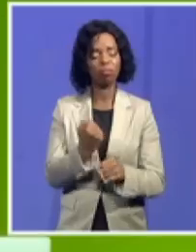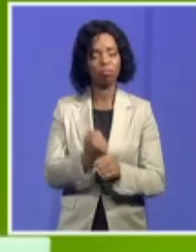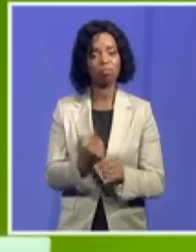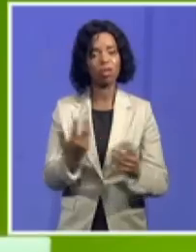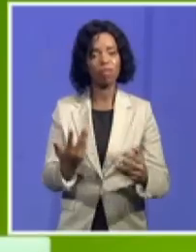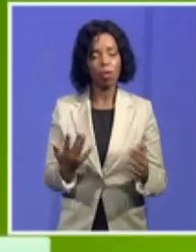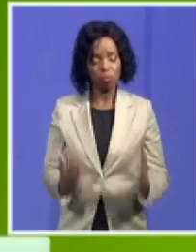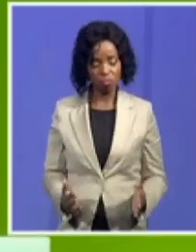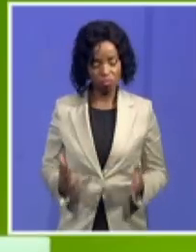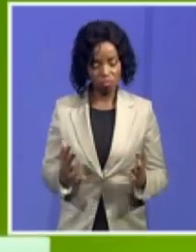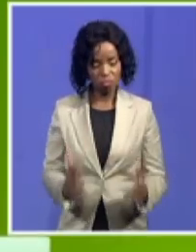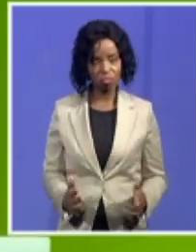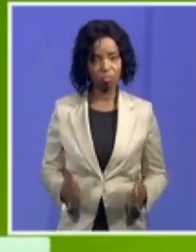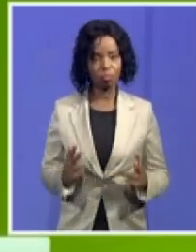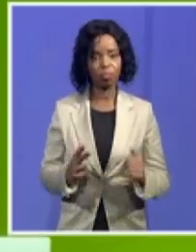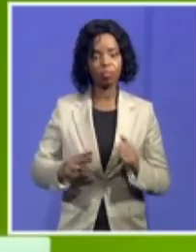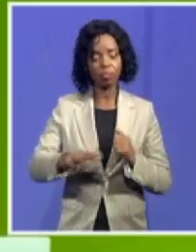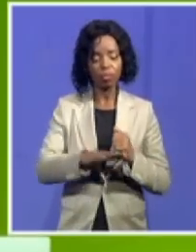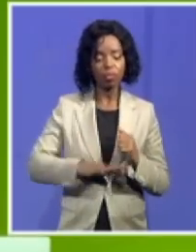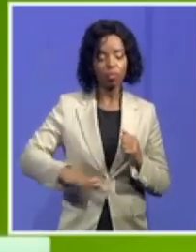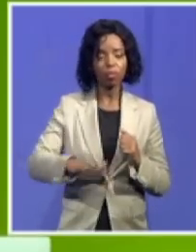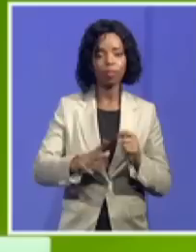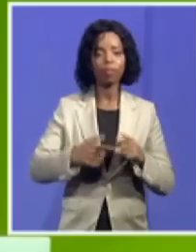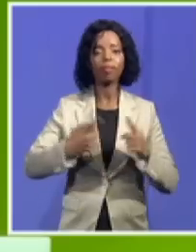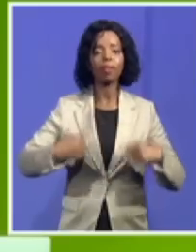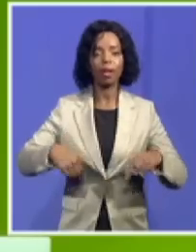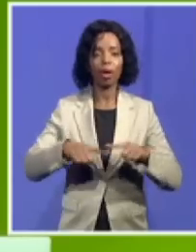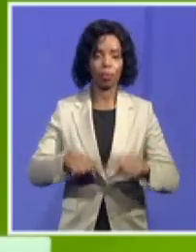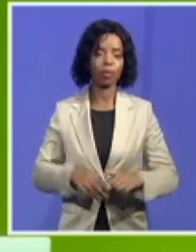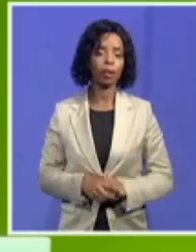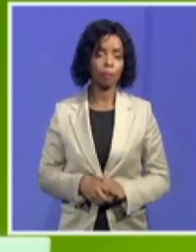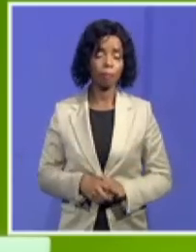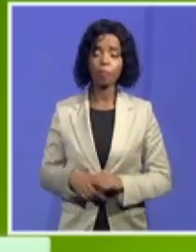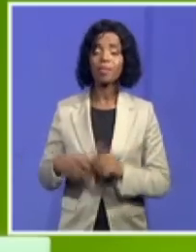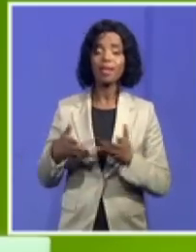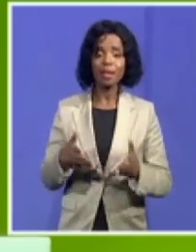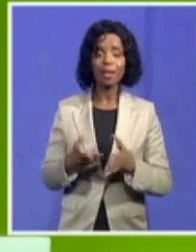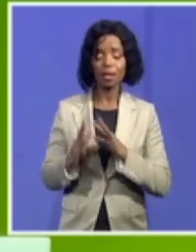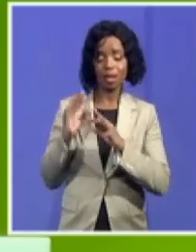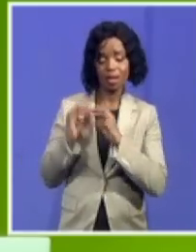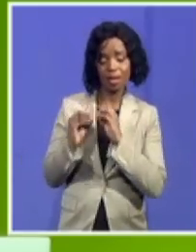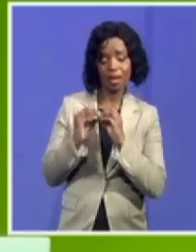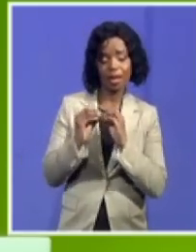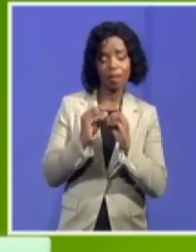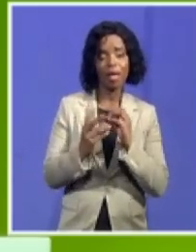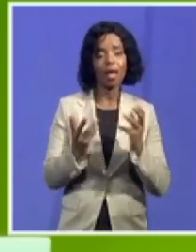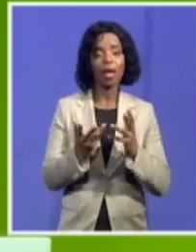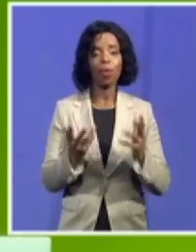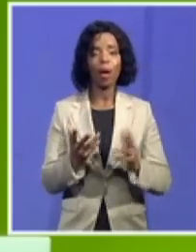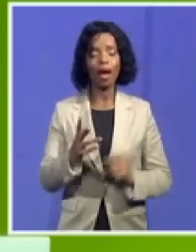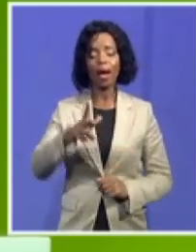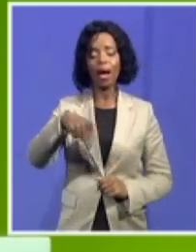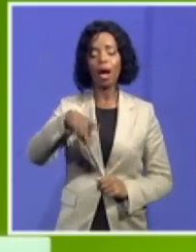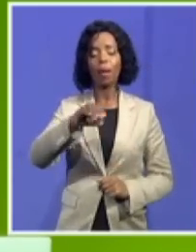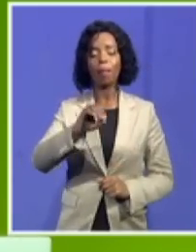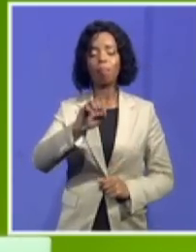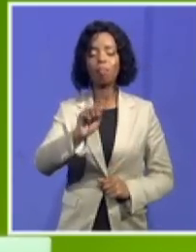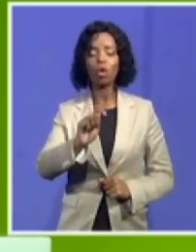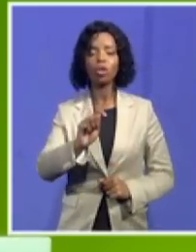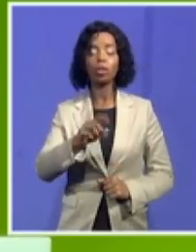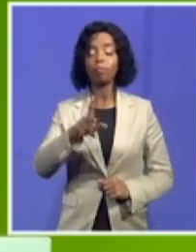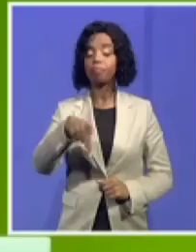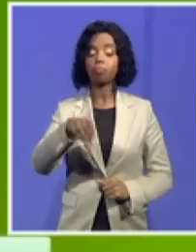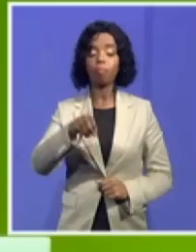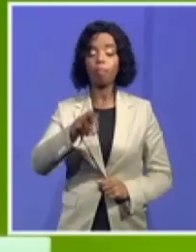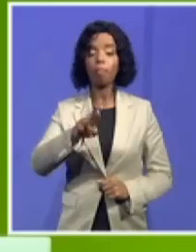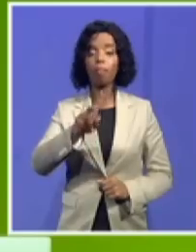railways, which have fallen into disrepair, our ports, which are not performing at the level that we